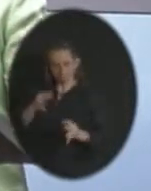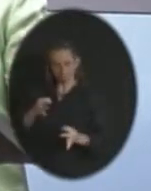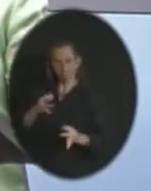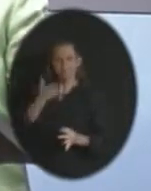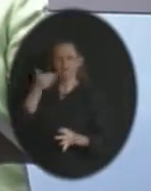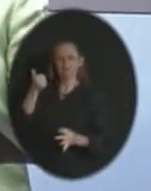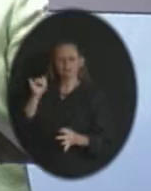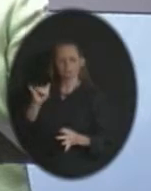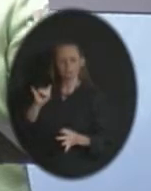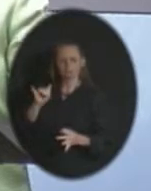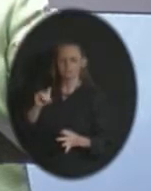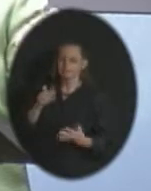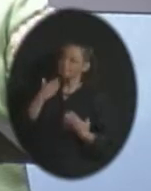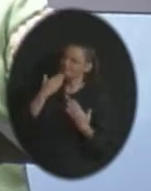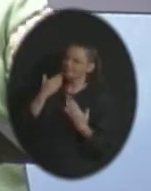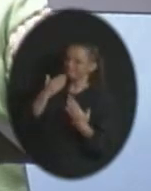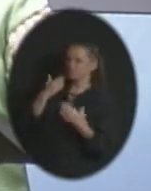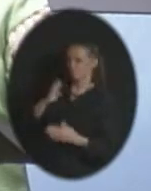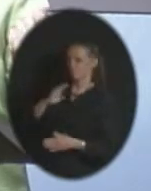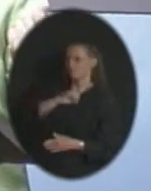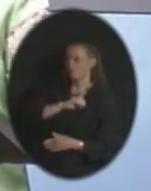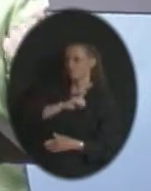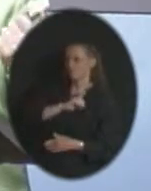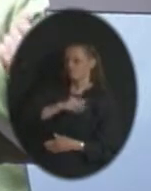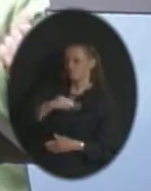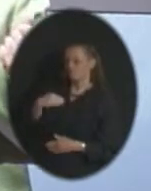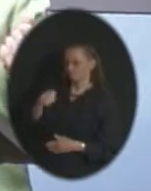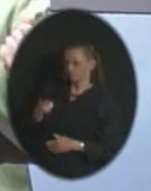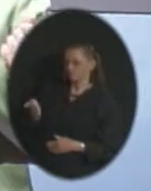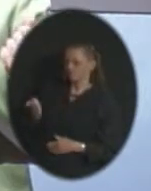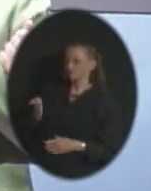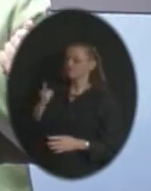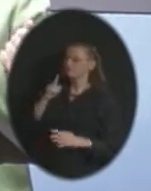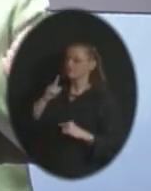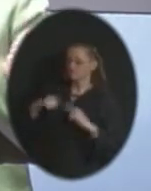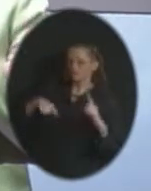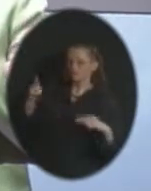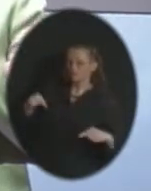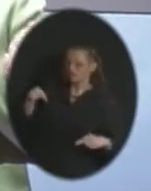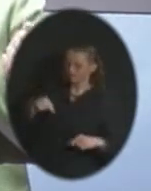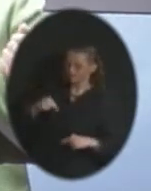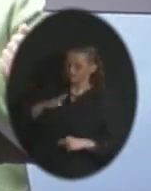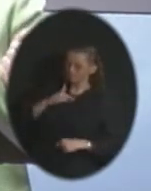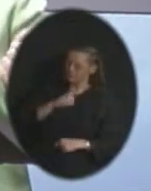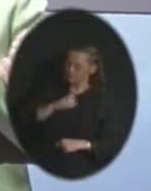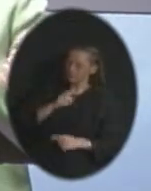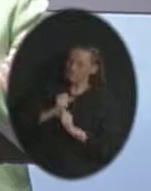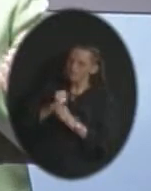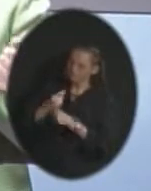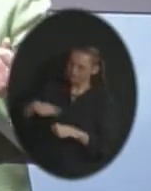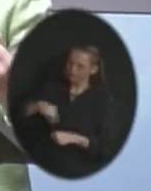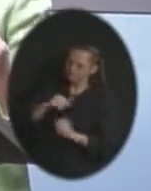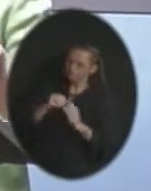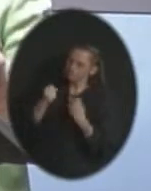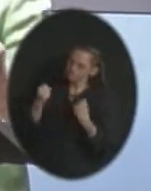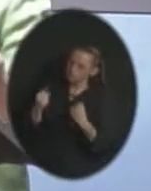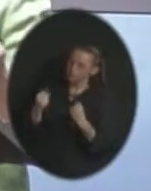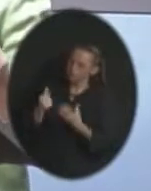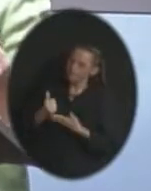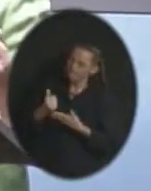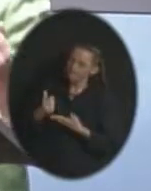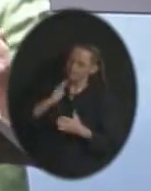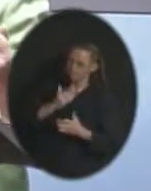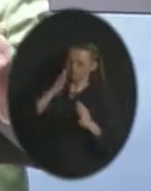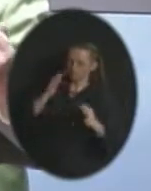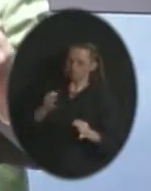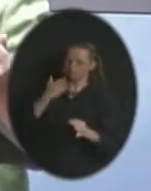fellow board members. You guys have been a terrific group to work with. The diversity on the board makes us stronger, helps us make better decisions, and I have every bit